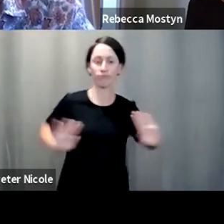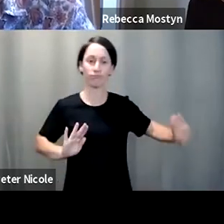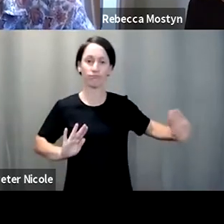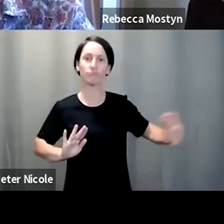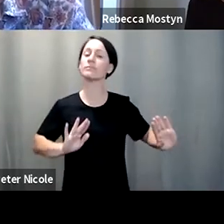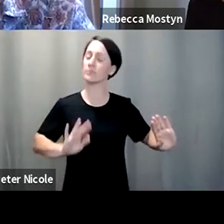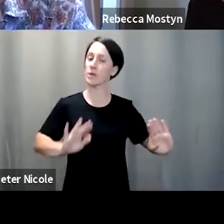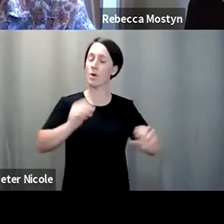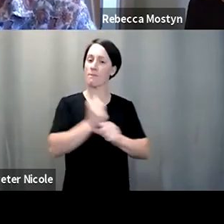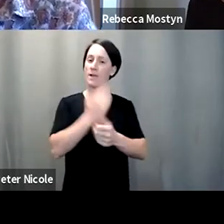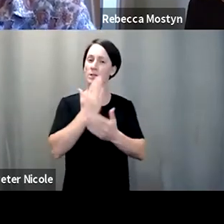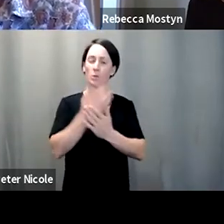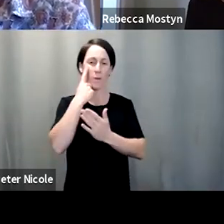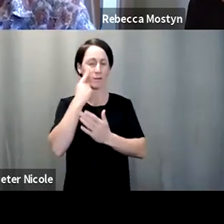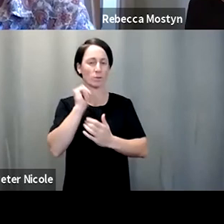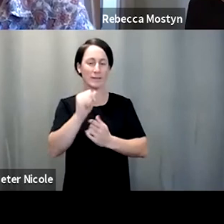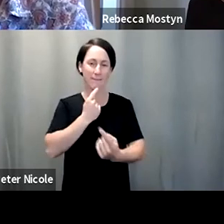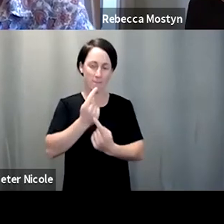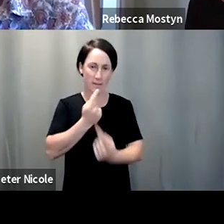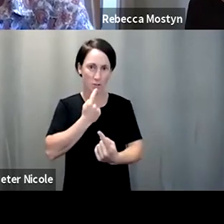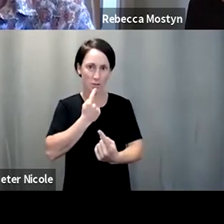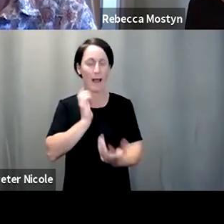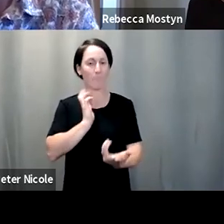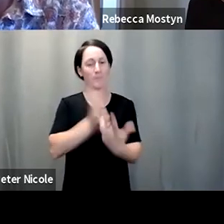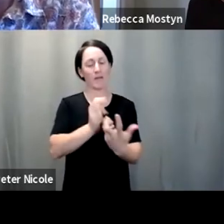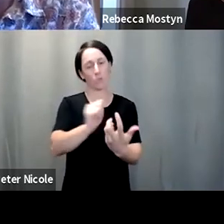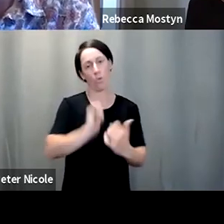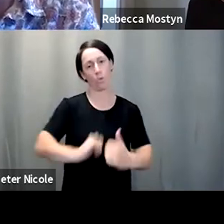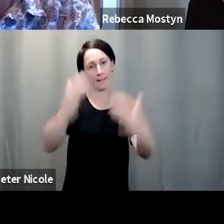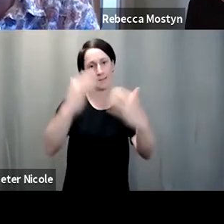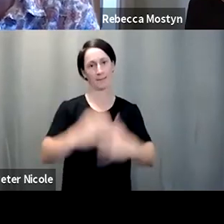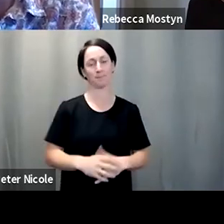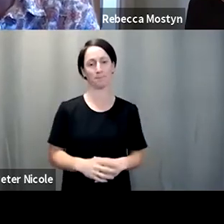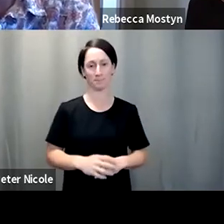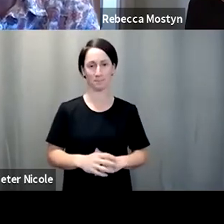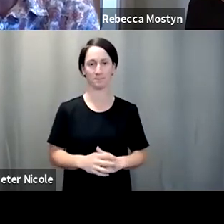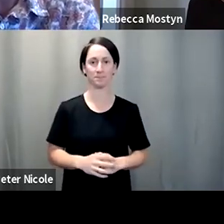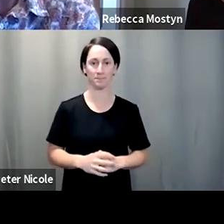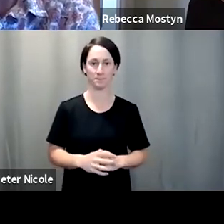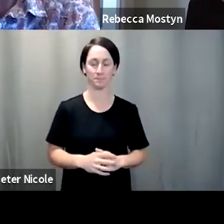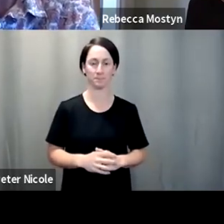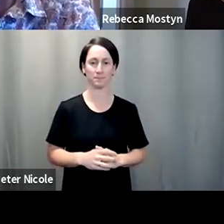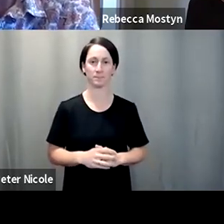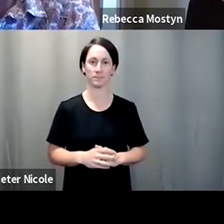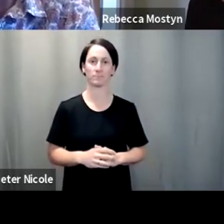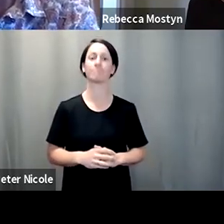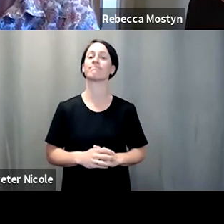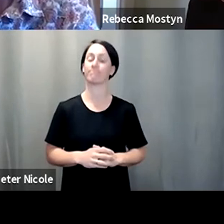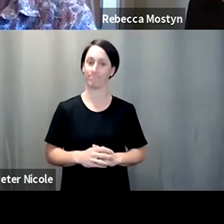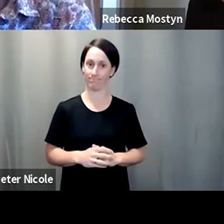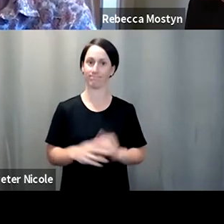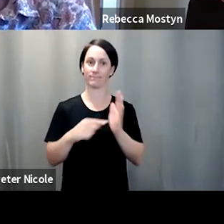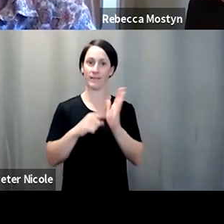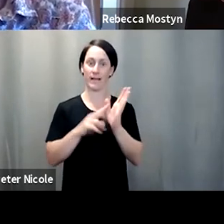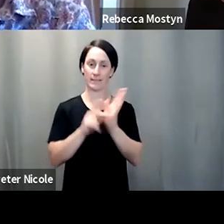groups may be feeling more or less comfortable and thinking about these things differently. Thanks, Megan. Yeah, I know here in